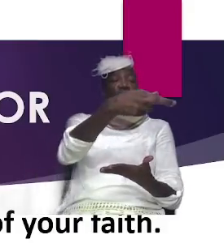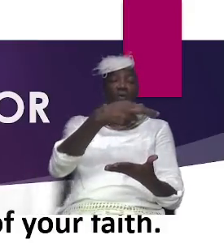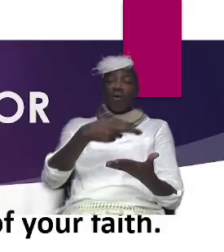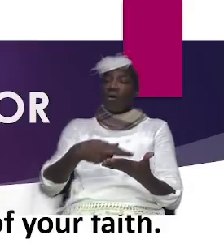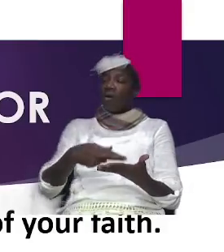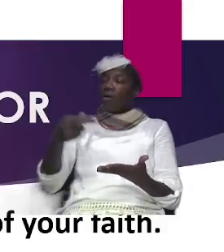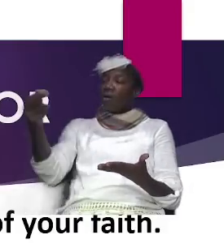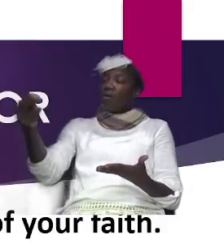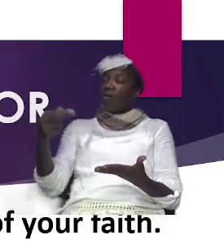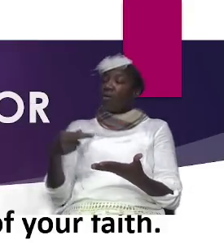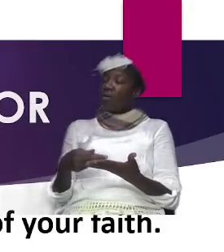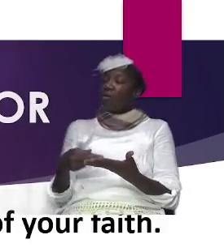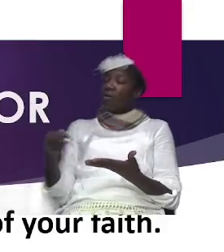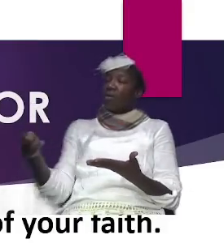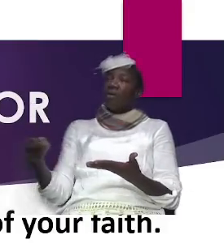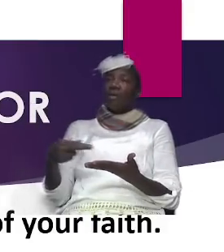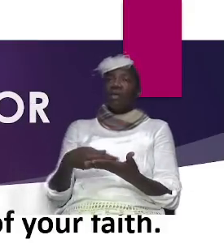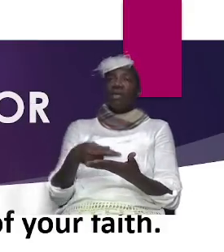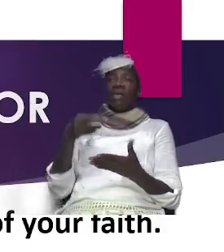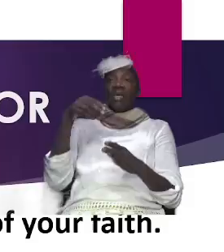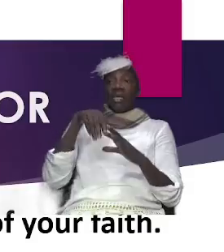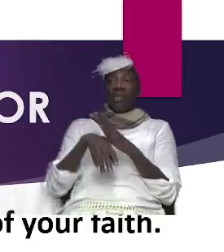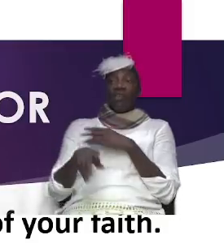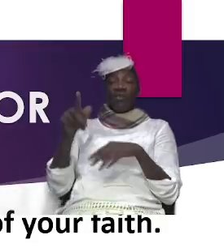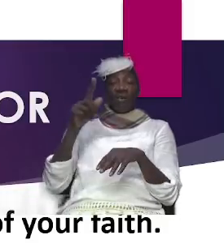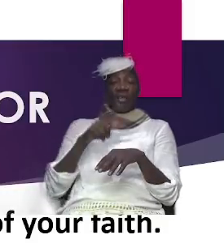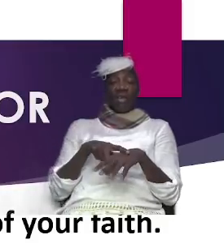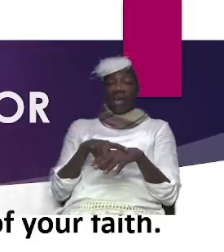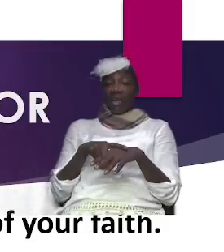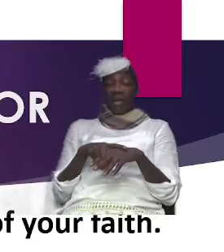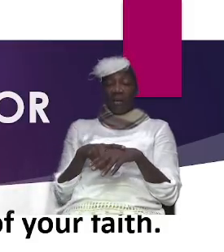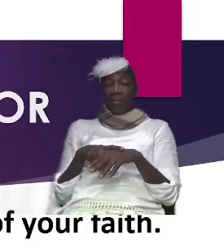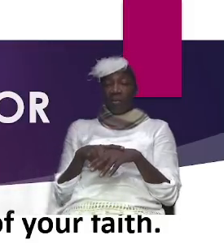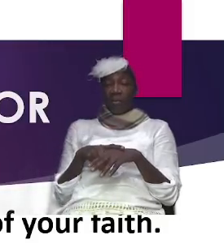your time of persecution,